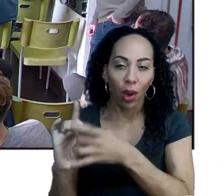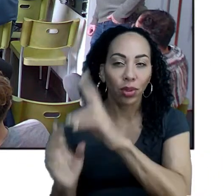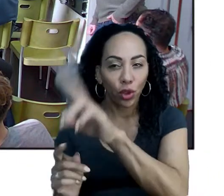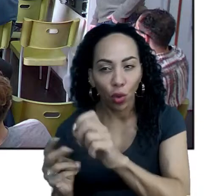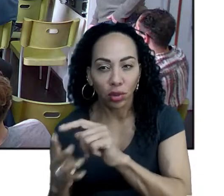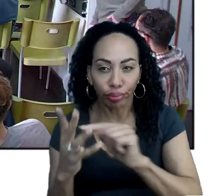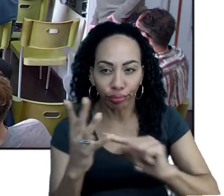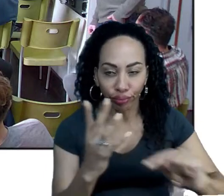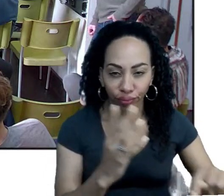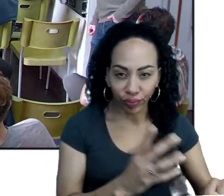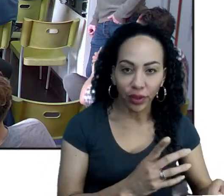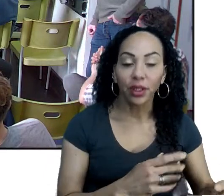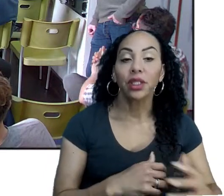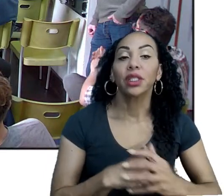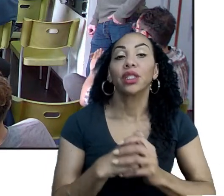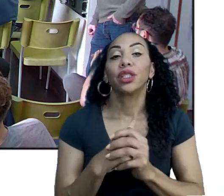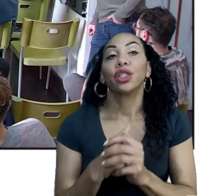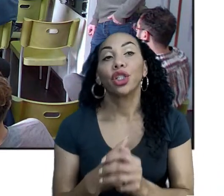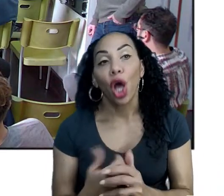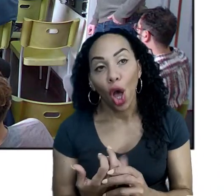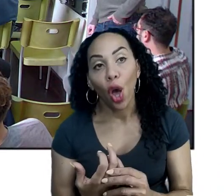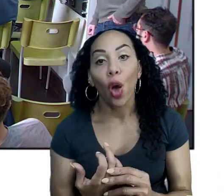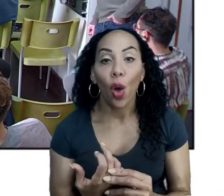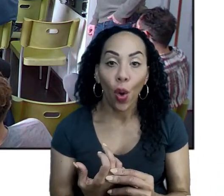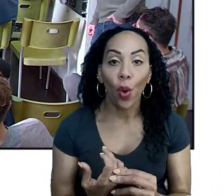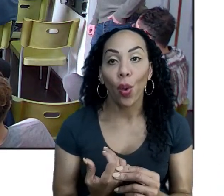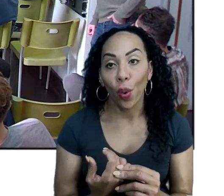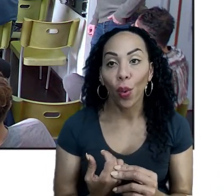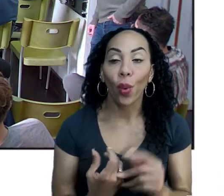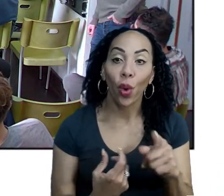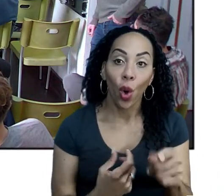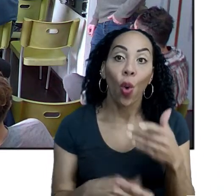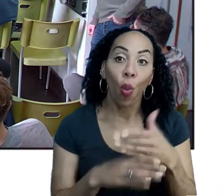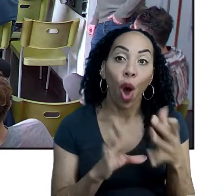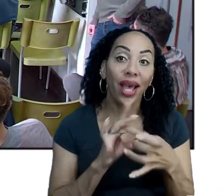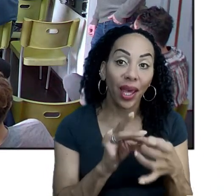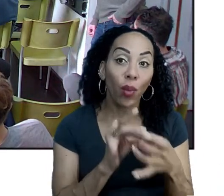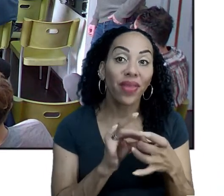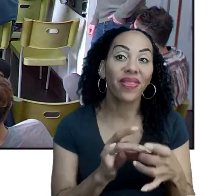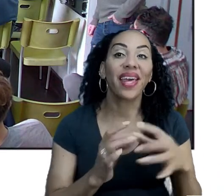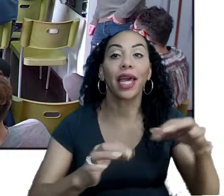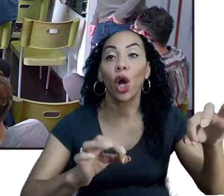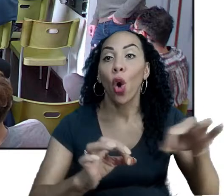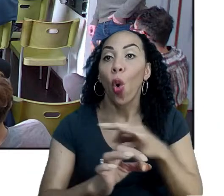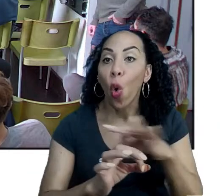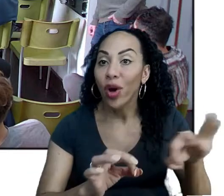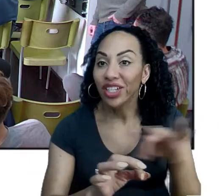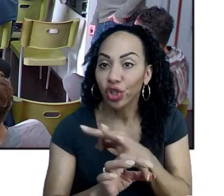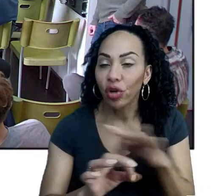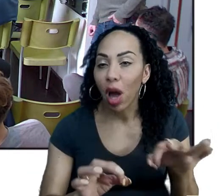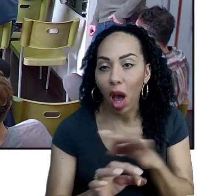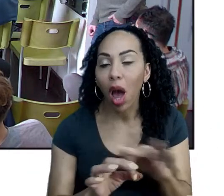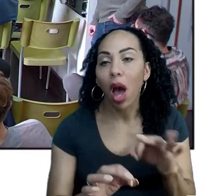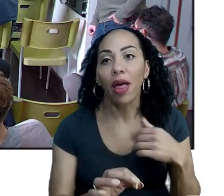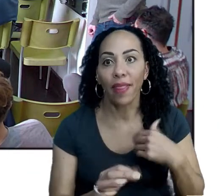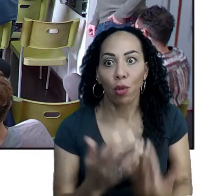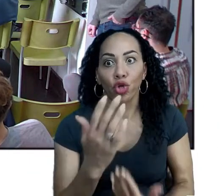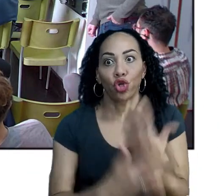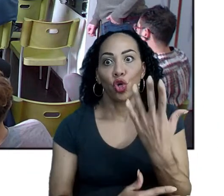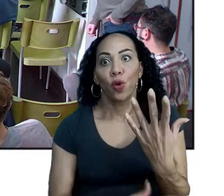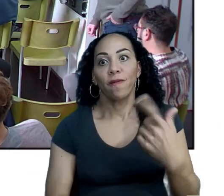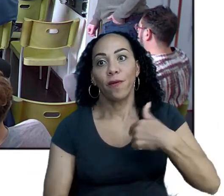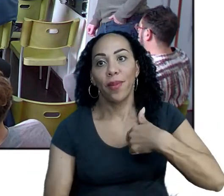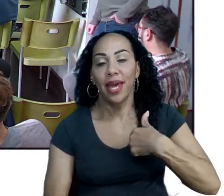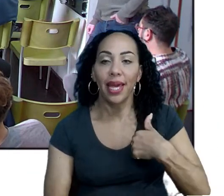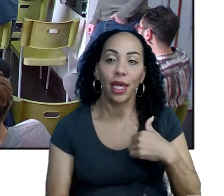orchestra. That was a new bit of learning for me personally. So I did the research and development element of creating these musical